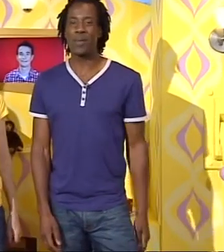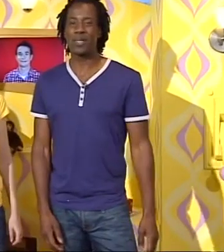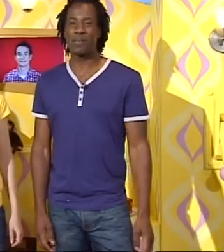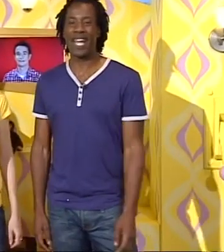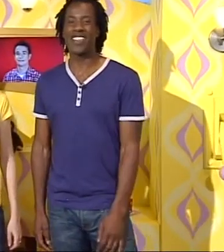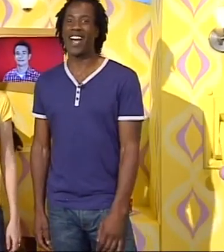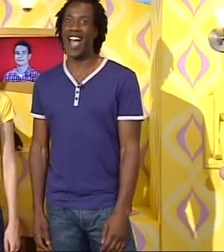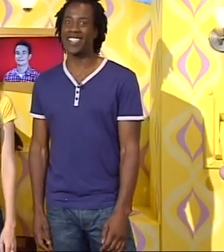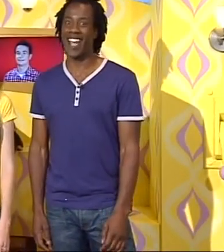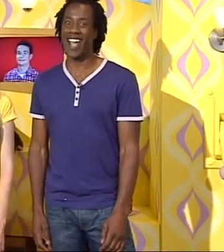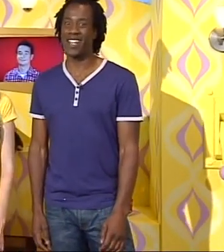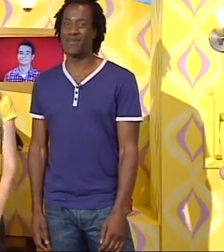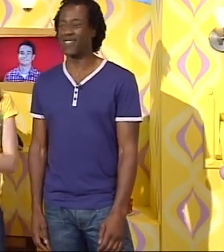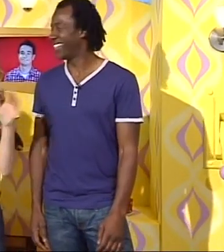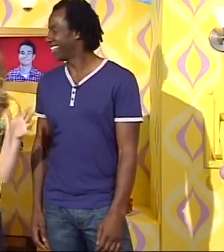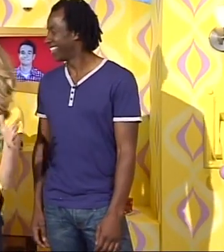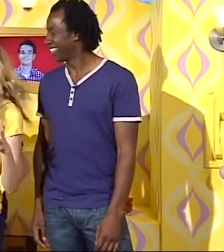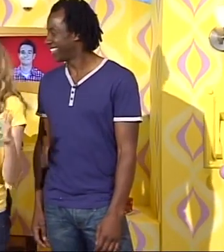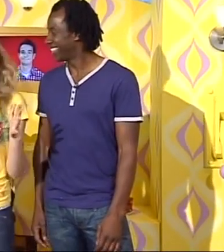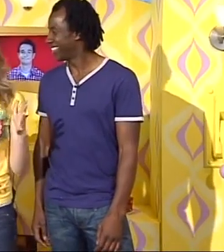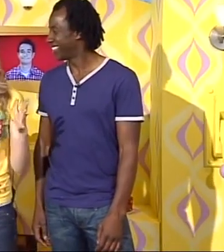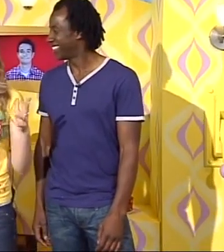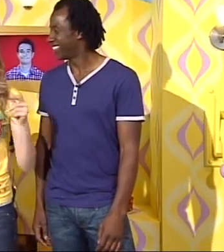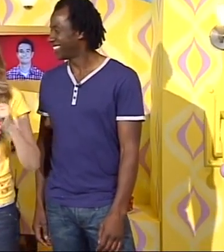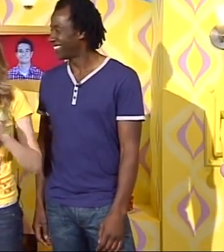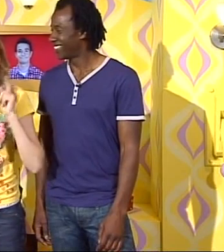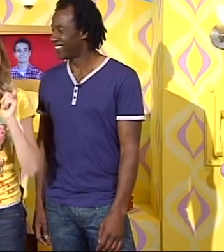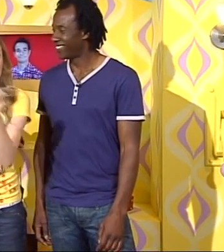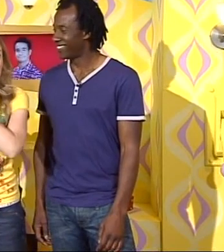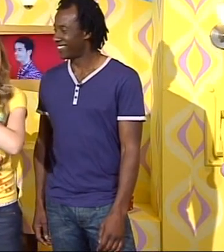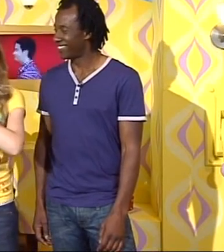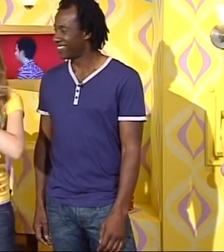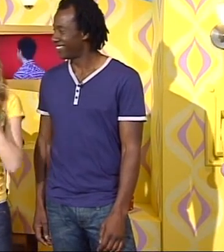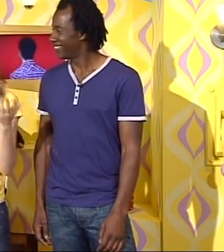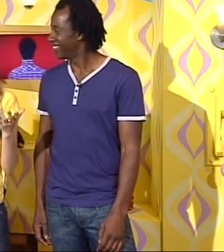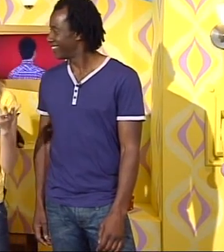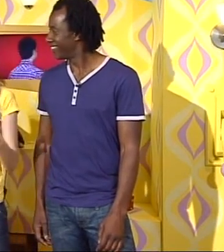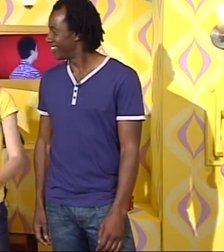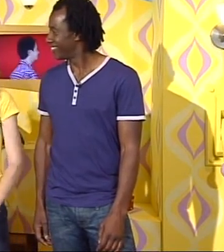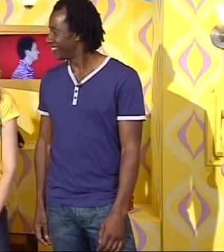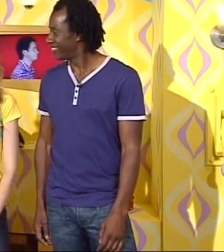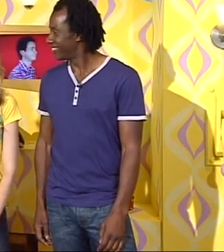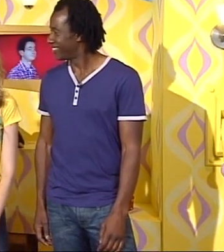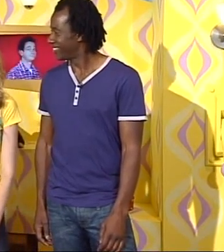We're about to play the hat game. That's right, Andy's going to pass us some hats, and when the music stops, we've got to